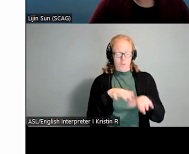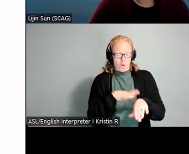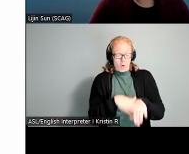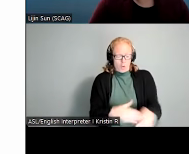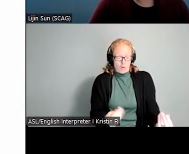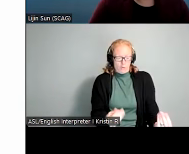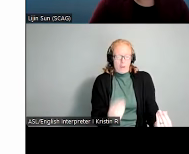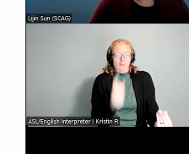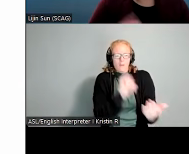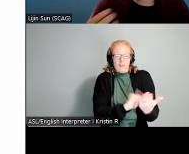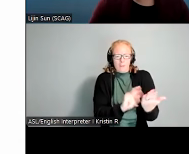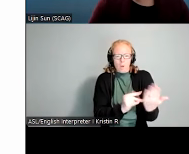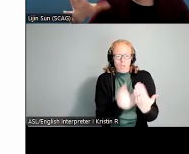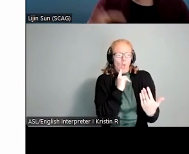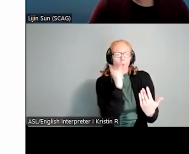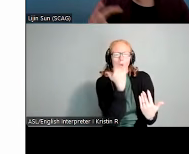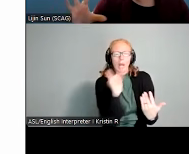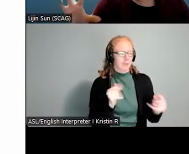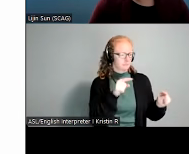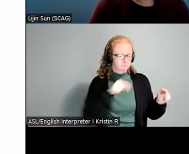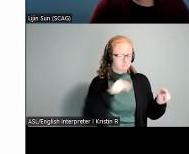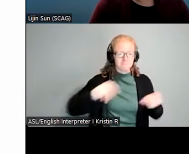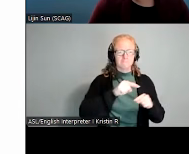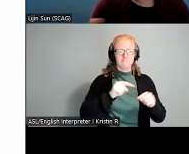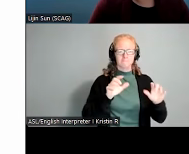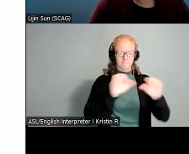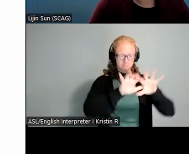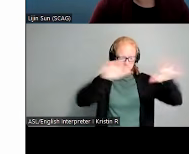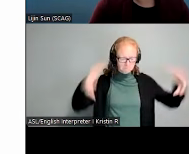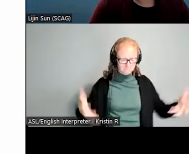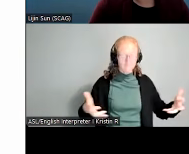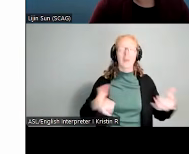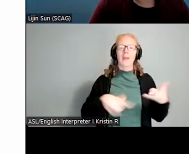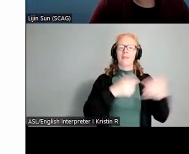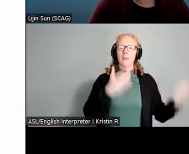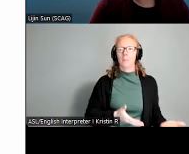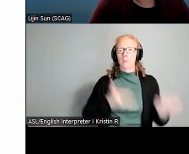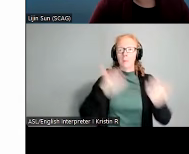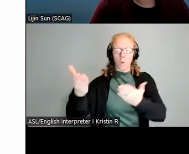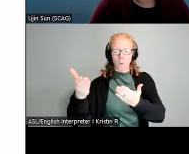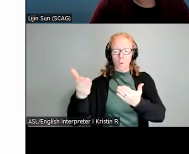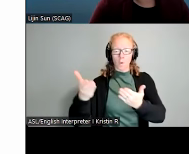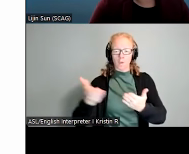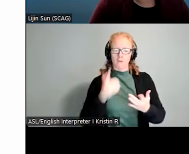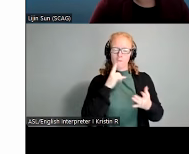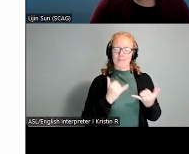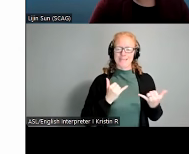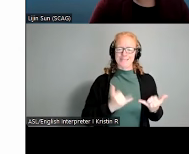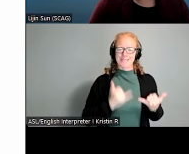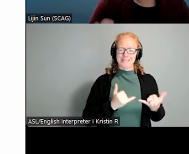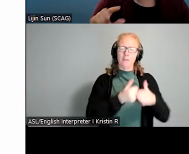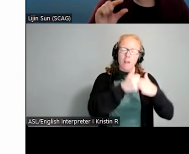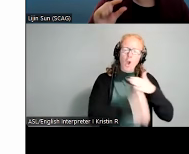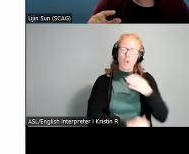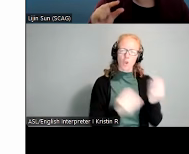the project. And then when you impose the proposed project onto the conditions it currently existing on the ground,